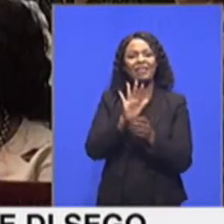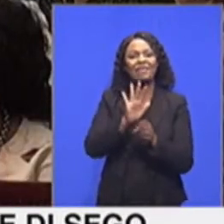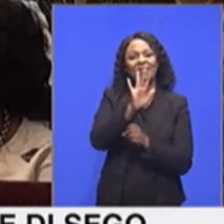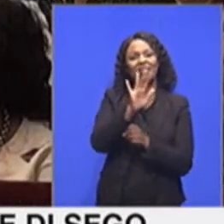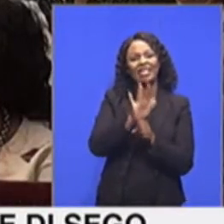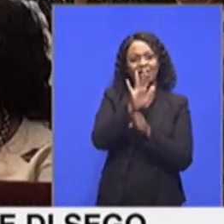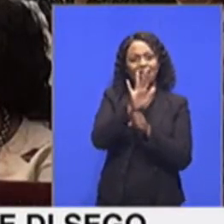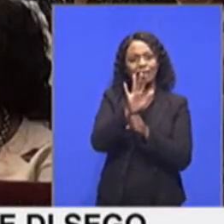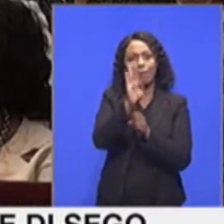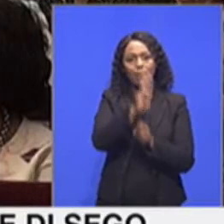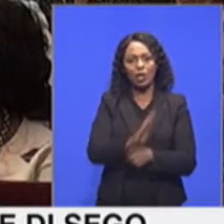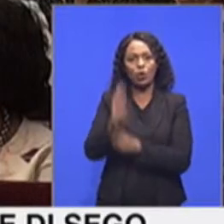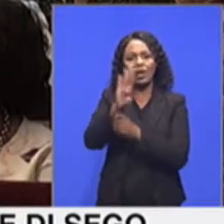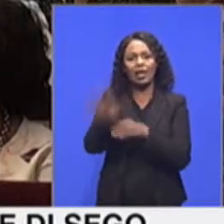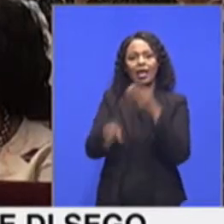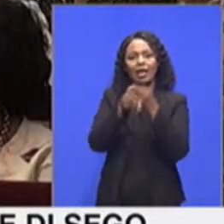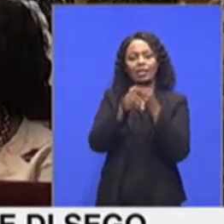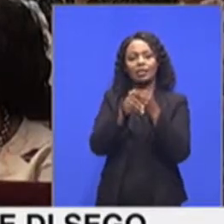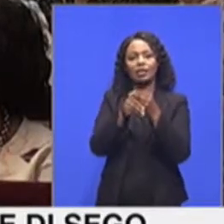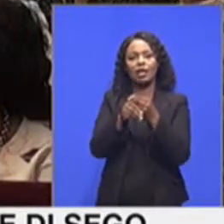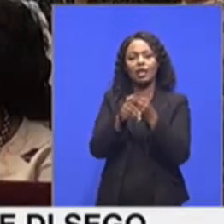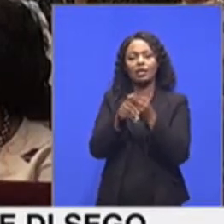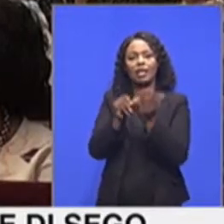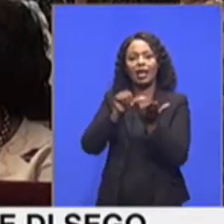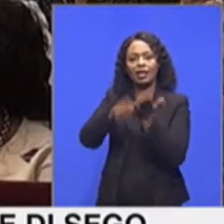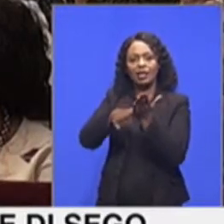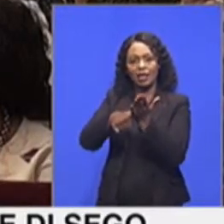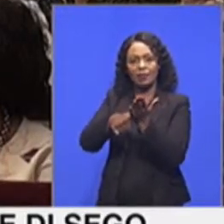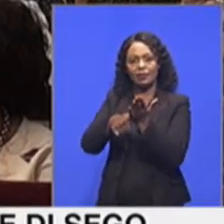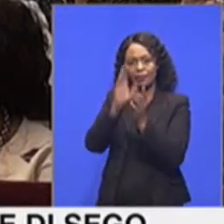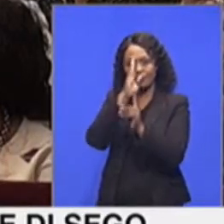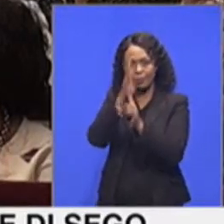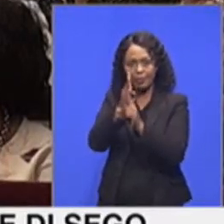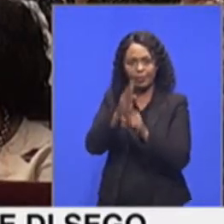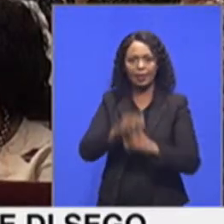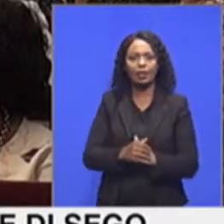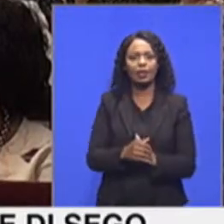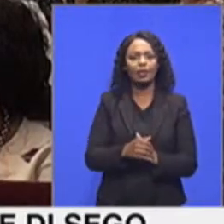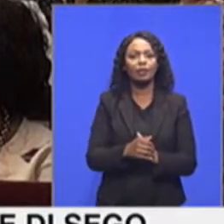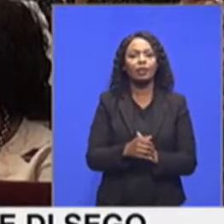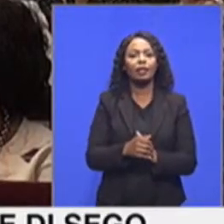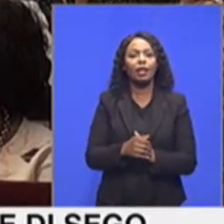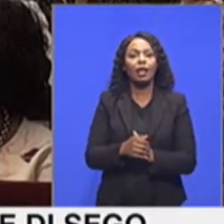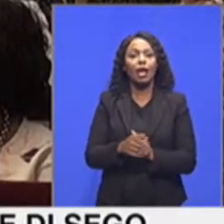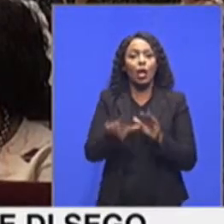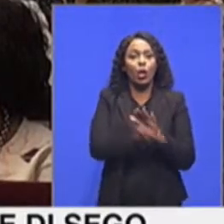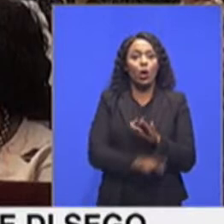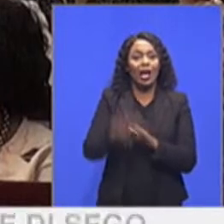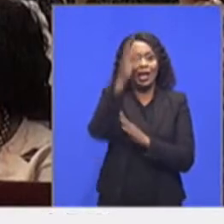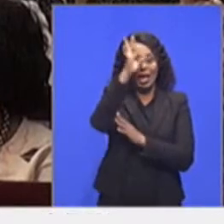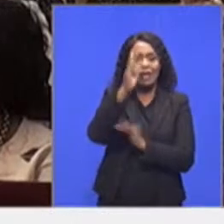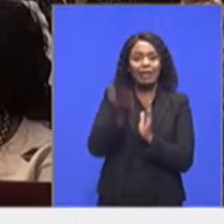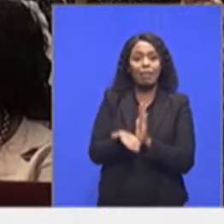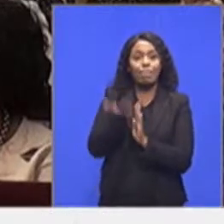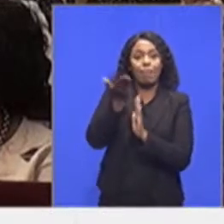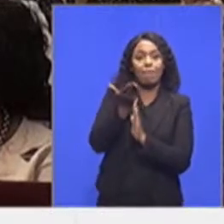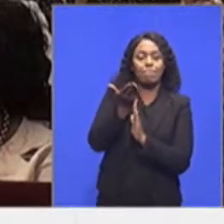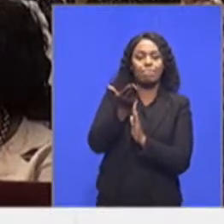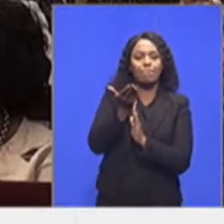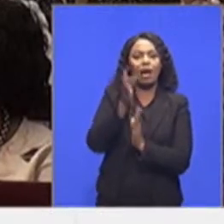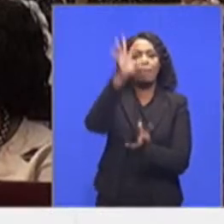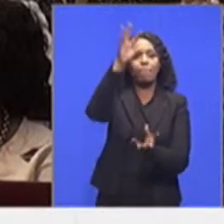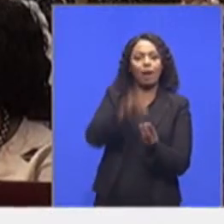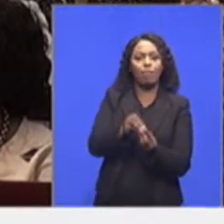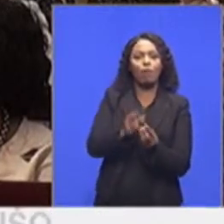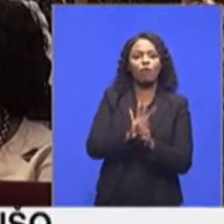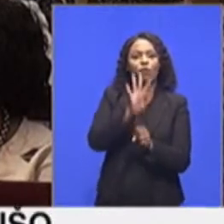added to the direct conditional grants. Local government allocation will increase by a total of